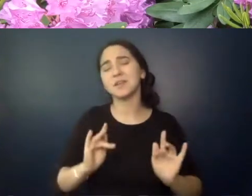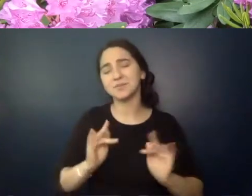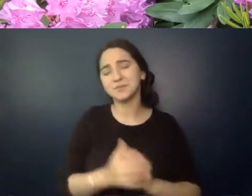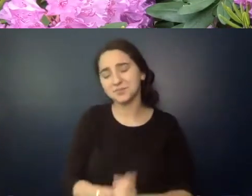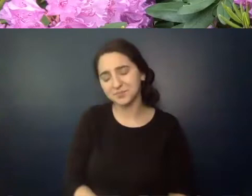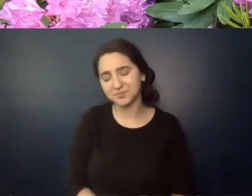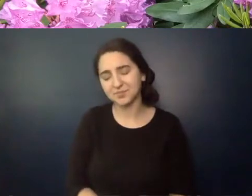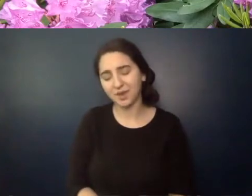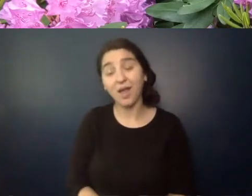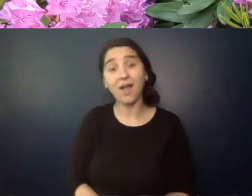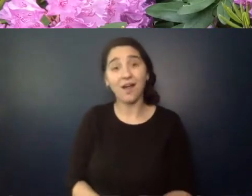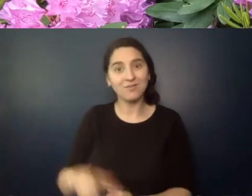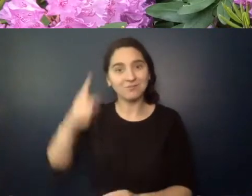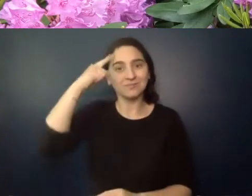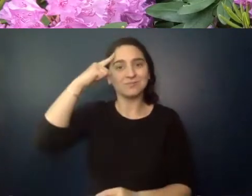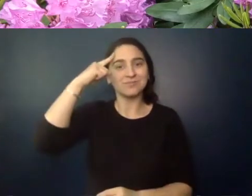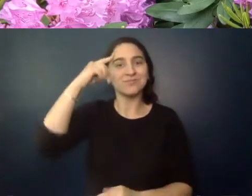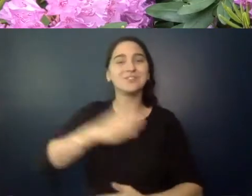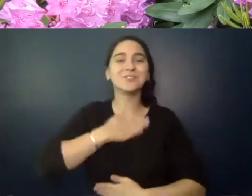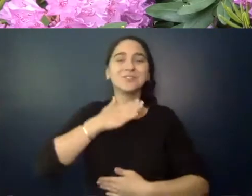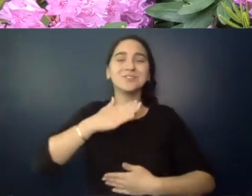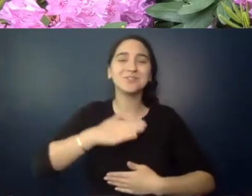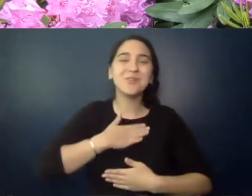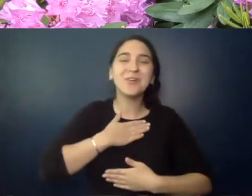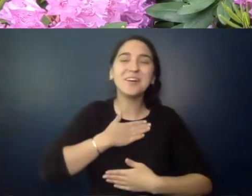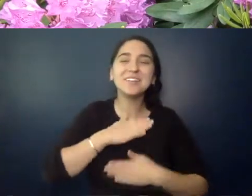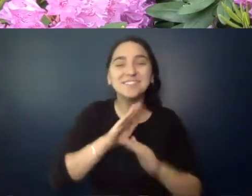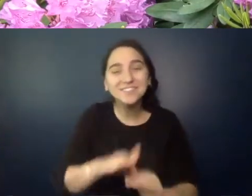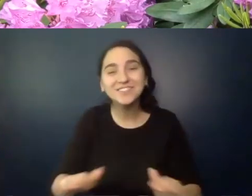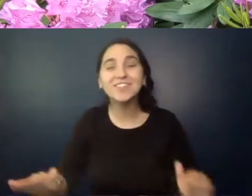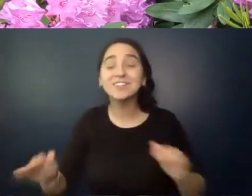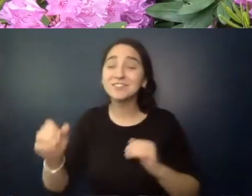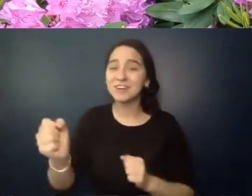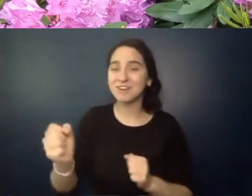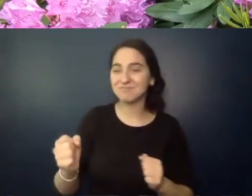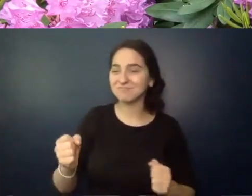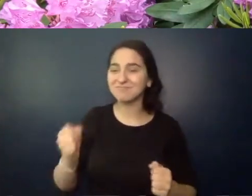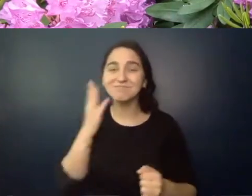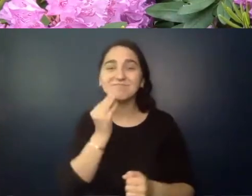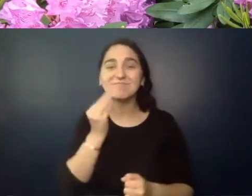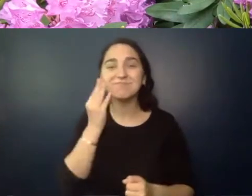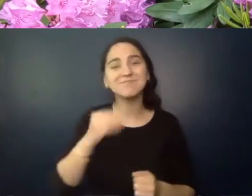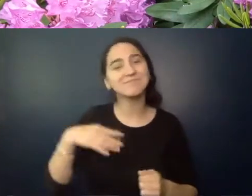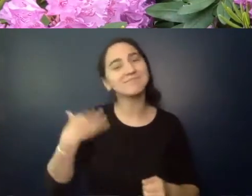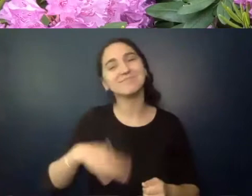And yet we remember joys in our midst, new children born.